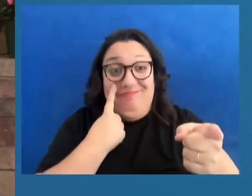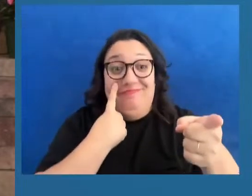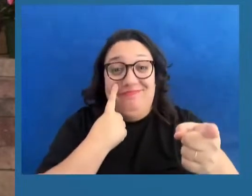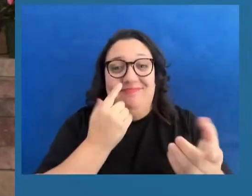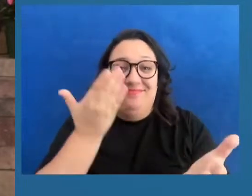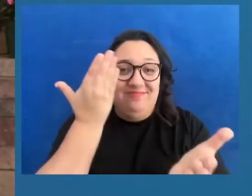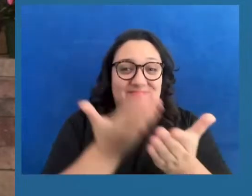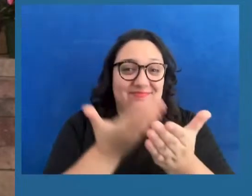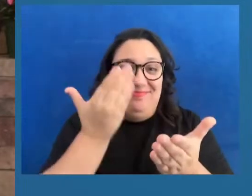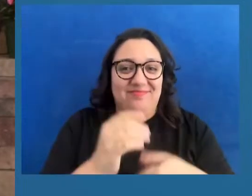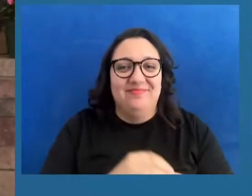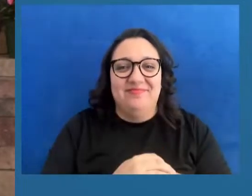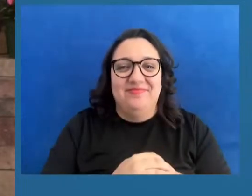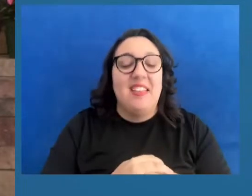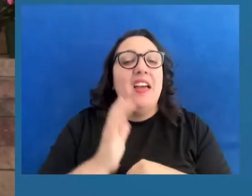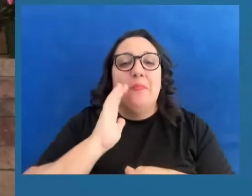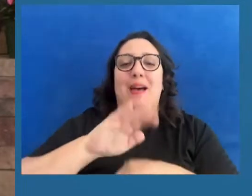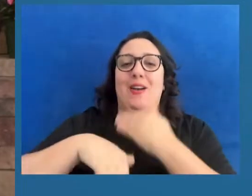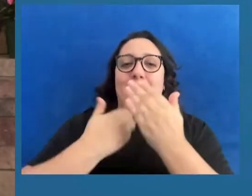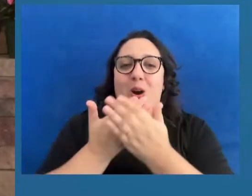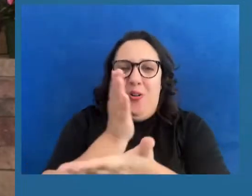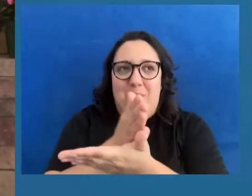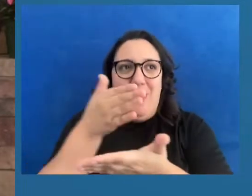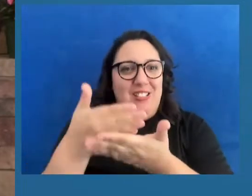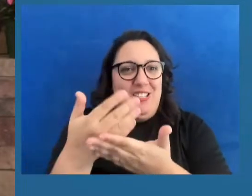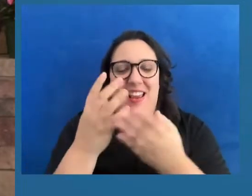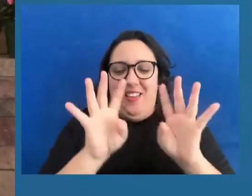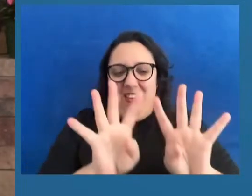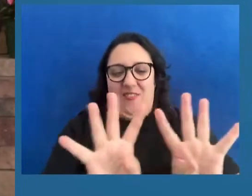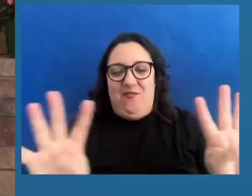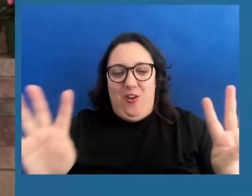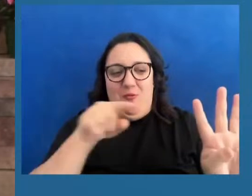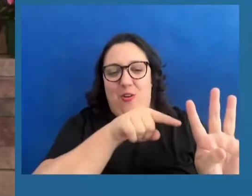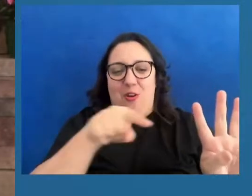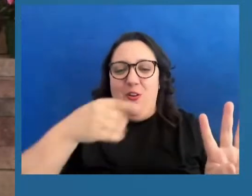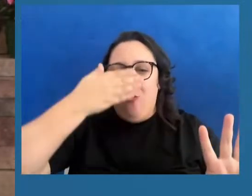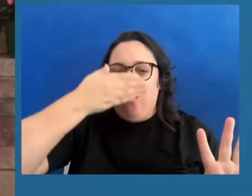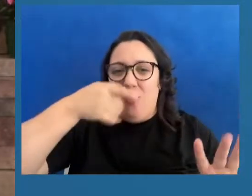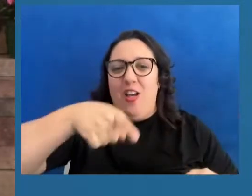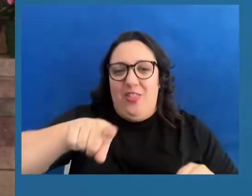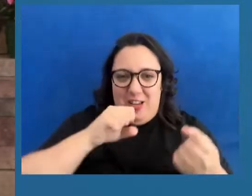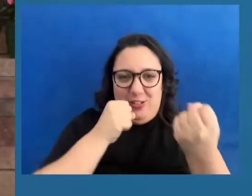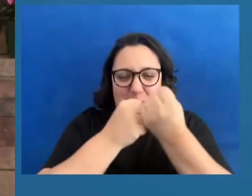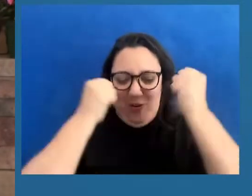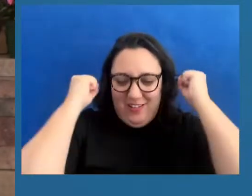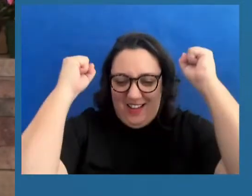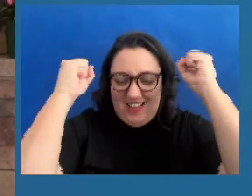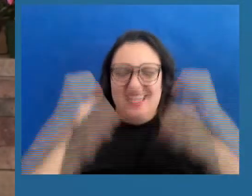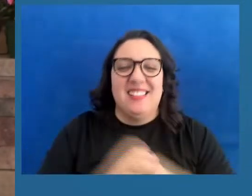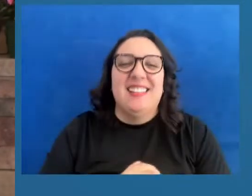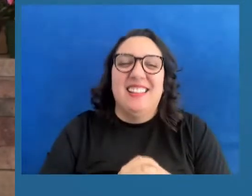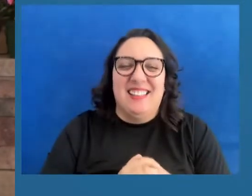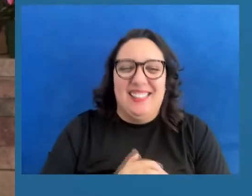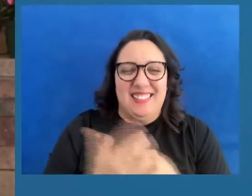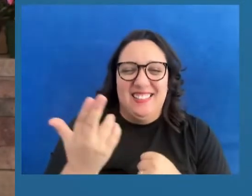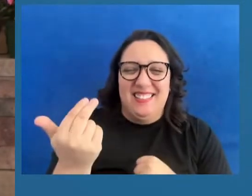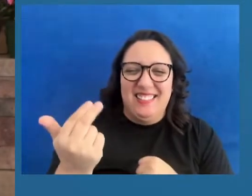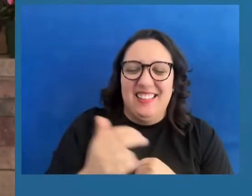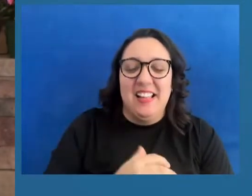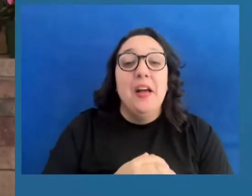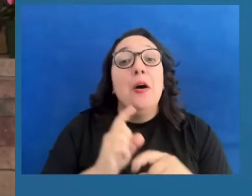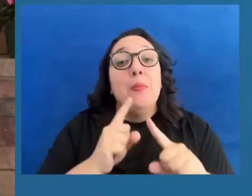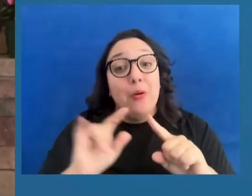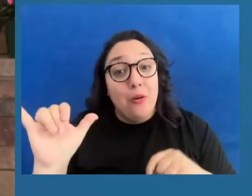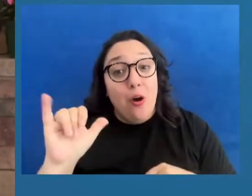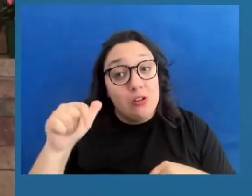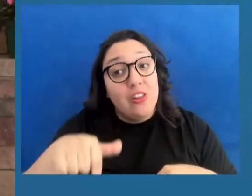My entire budget's been supported by the front row. Grateful for that, but also, this is a fight.